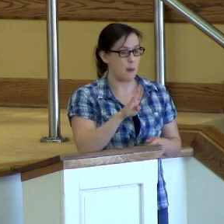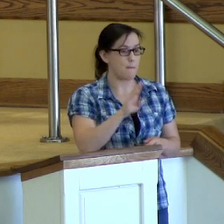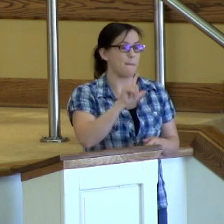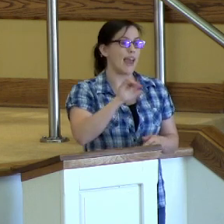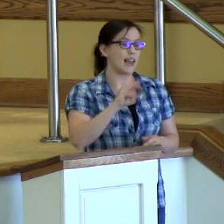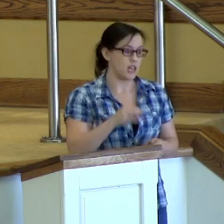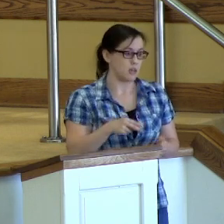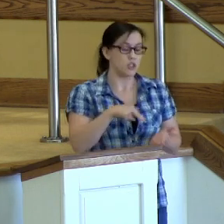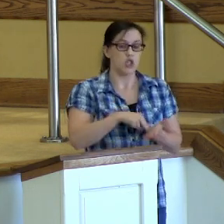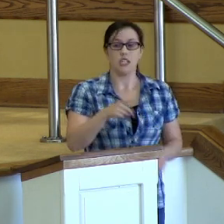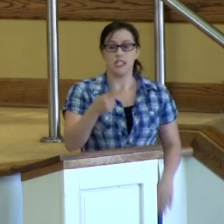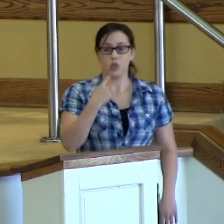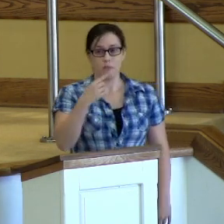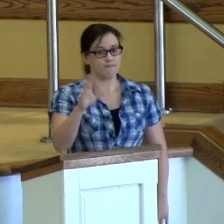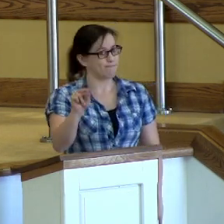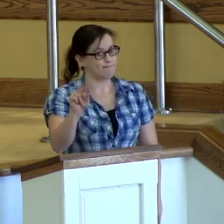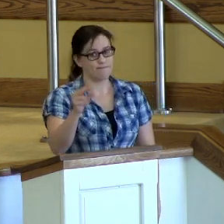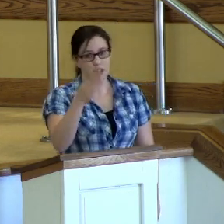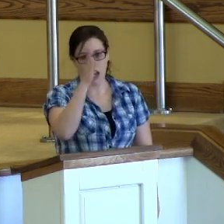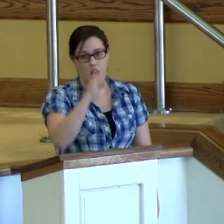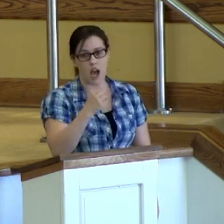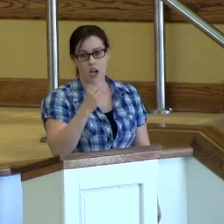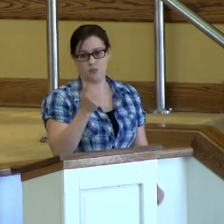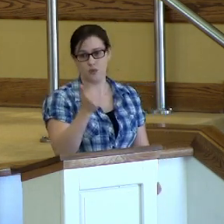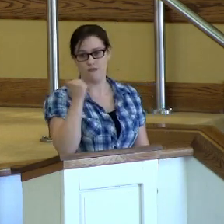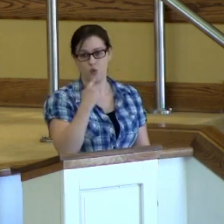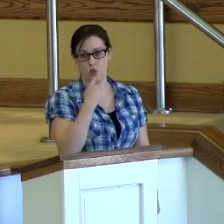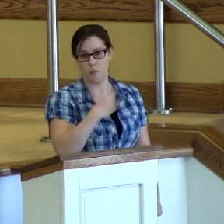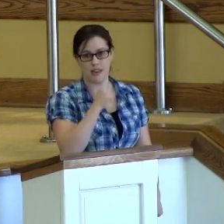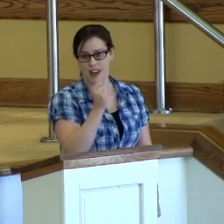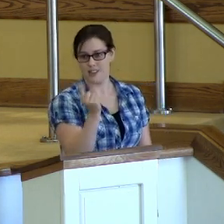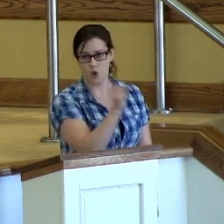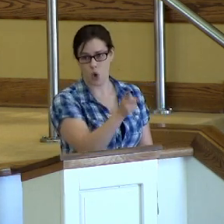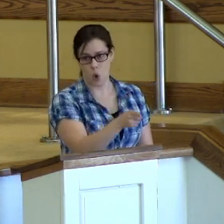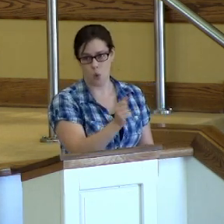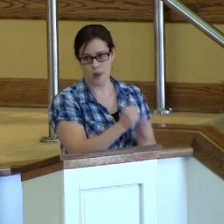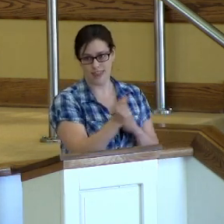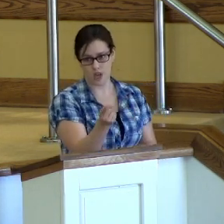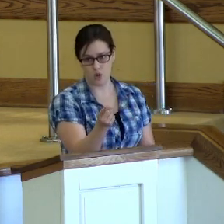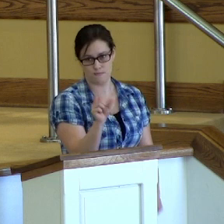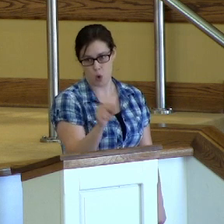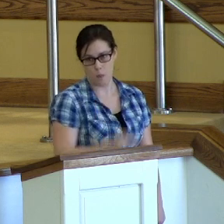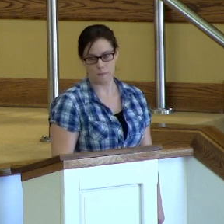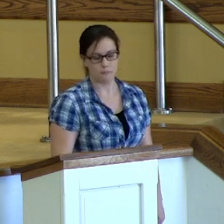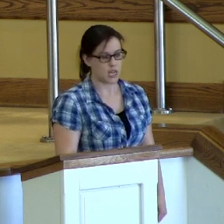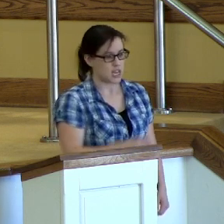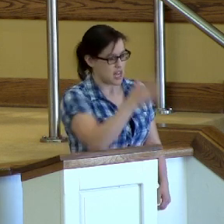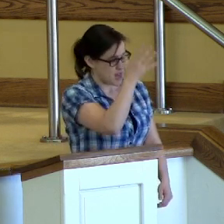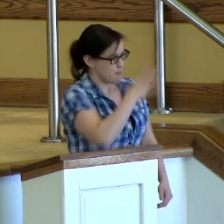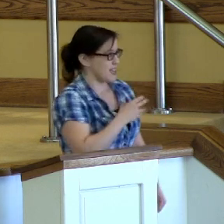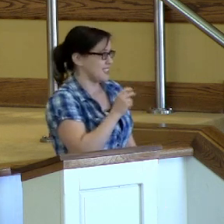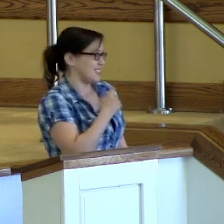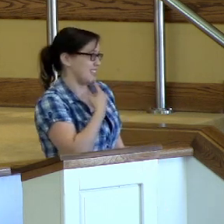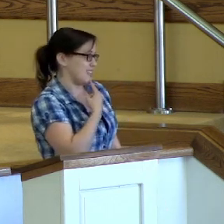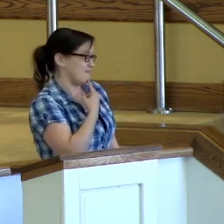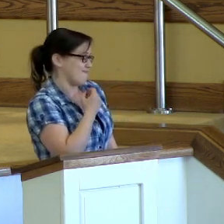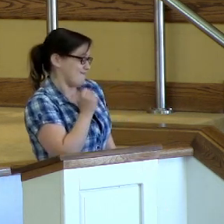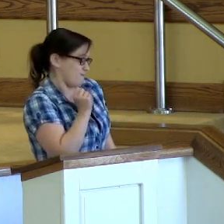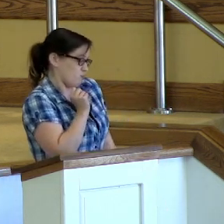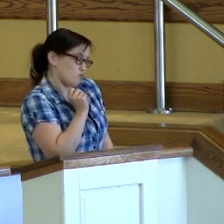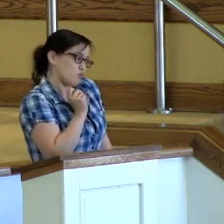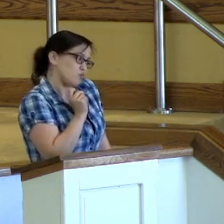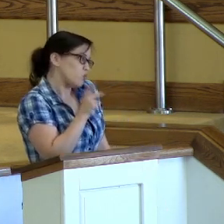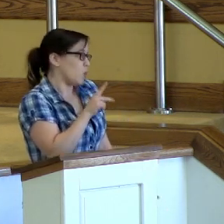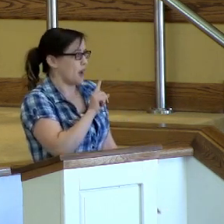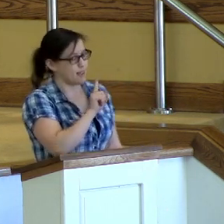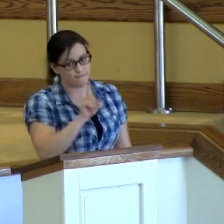land, for the Lord refuseth to give me leave to go with you. And the princes of Moab rose up, and they went unto Balak, and